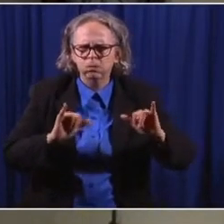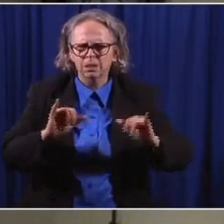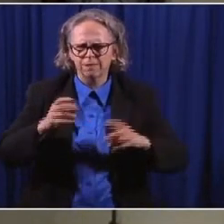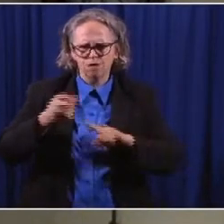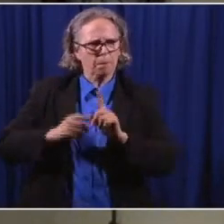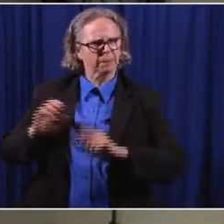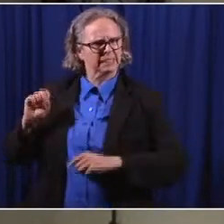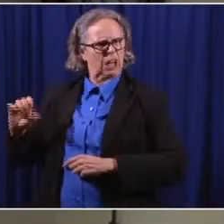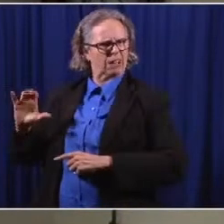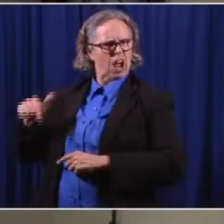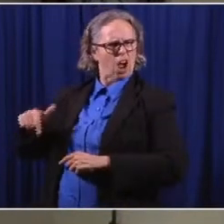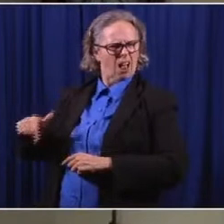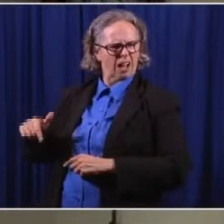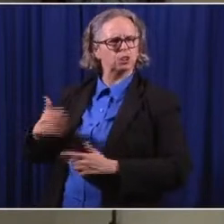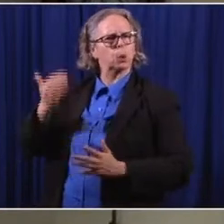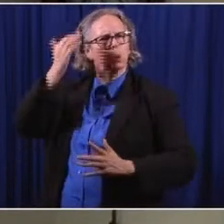doing,